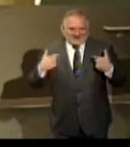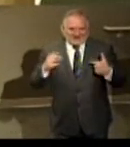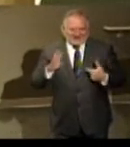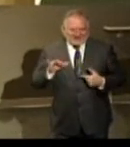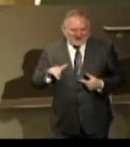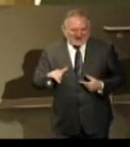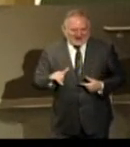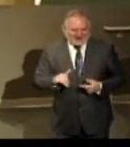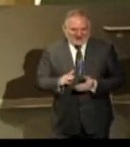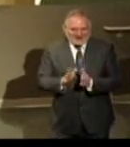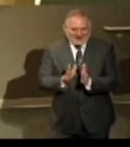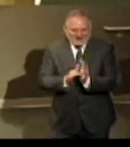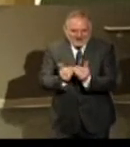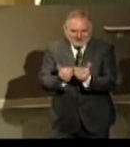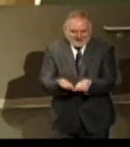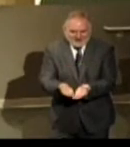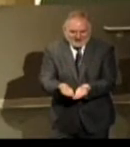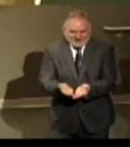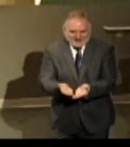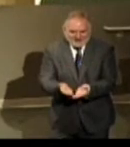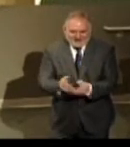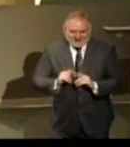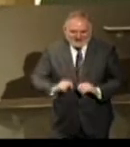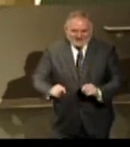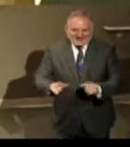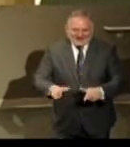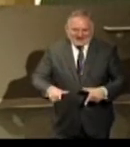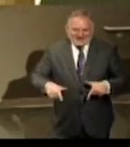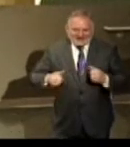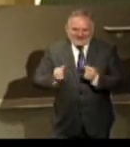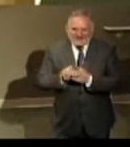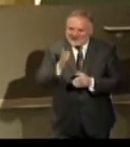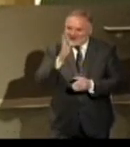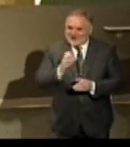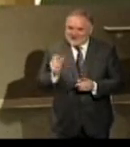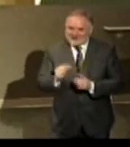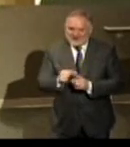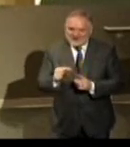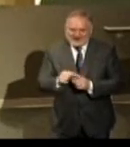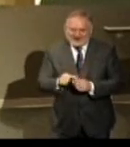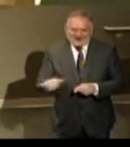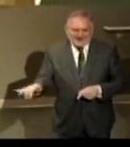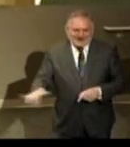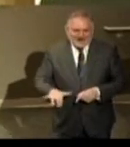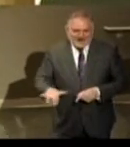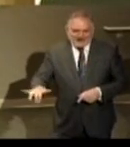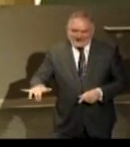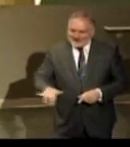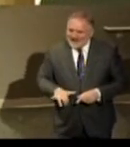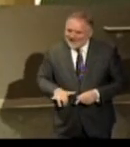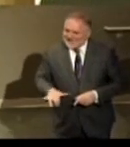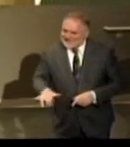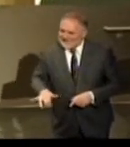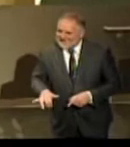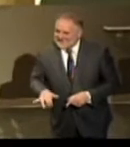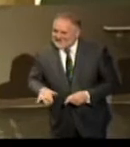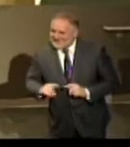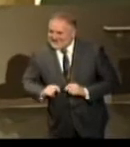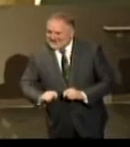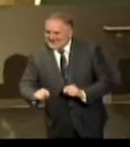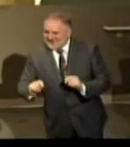And trying to live life without God's word is like trying to fly